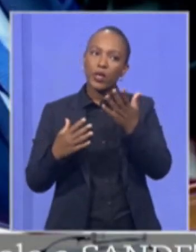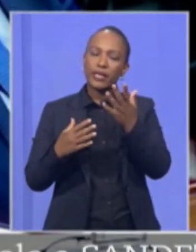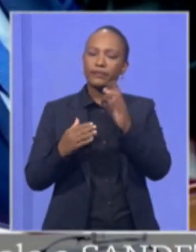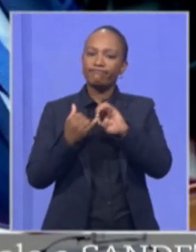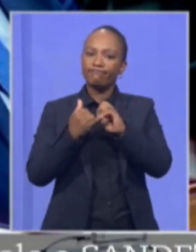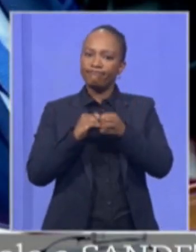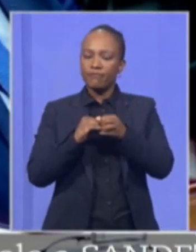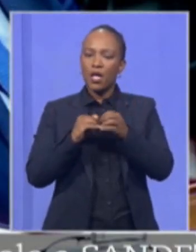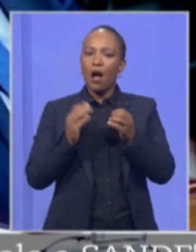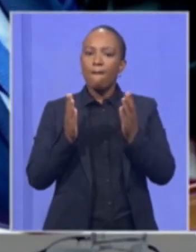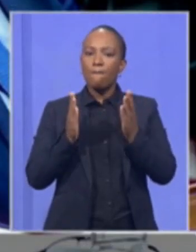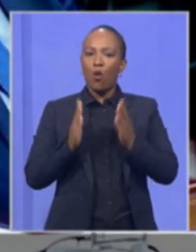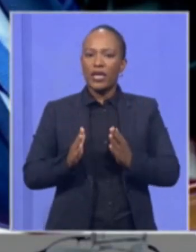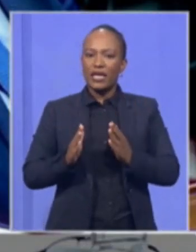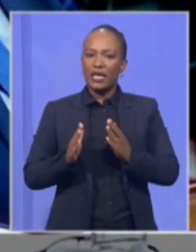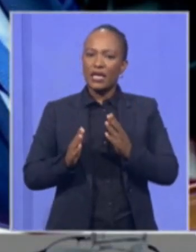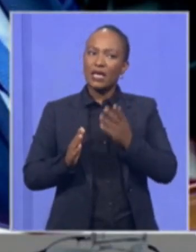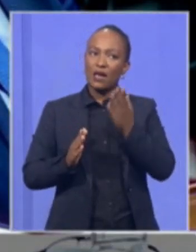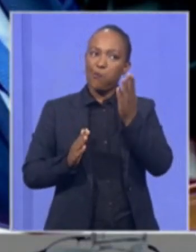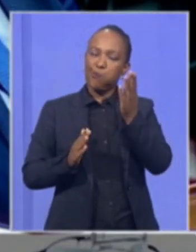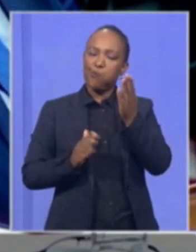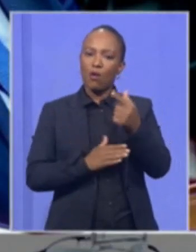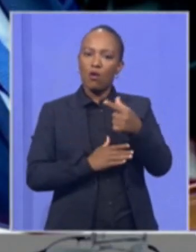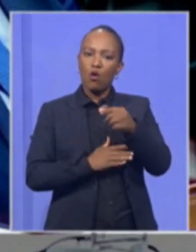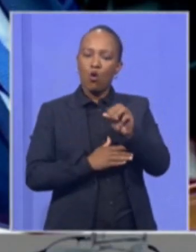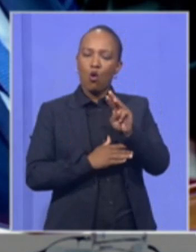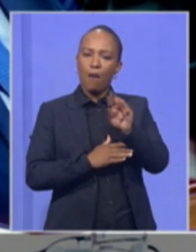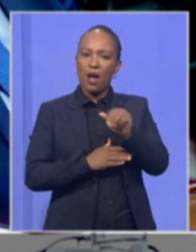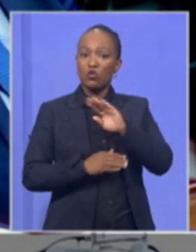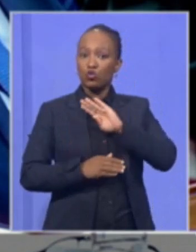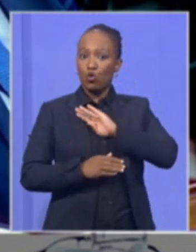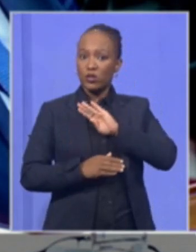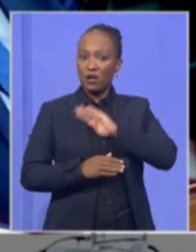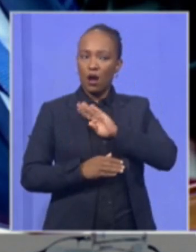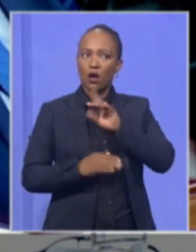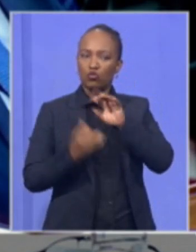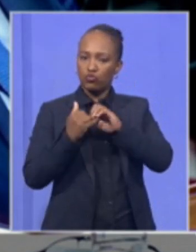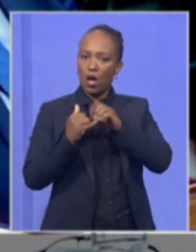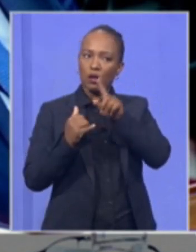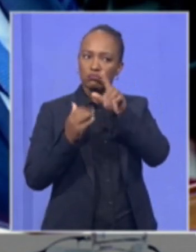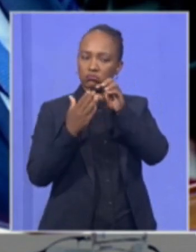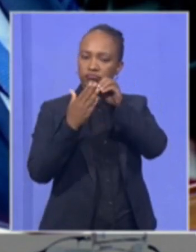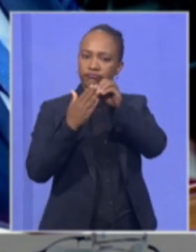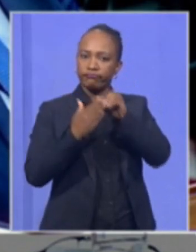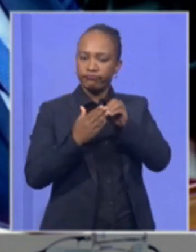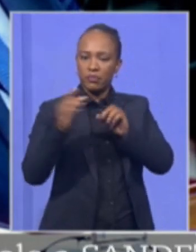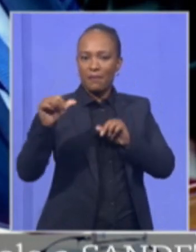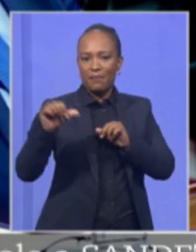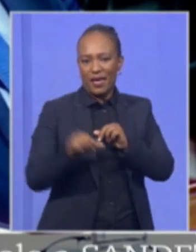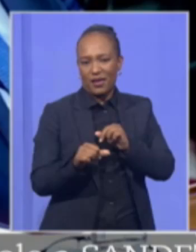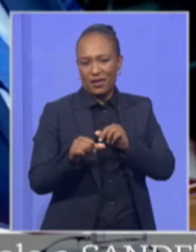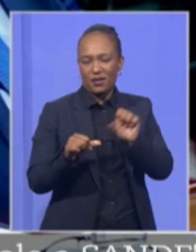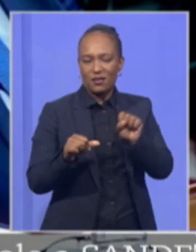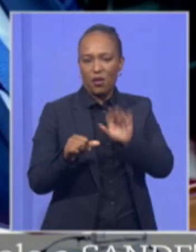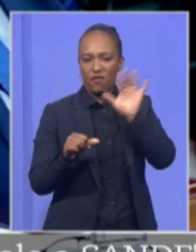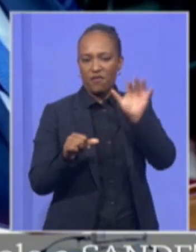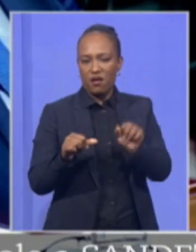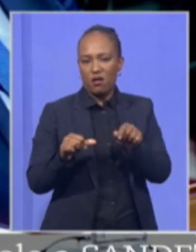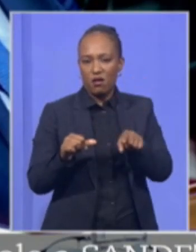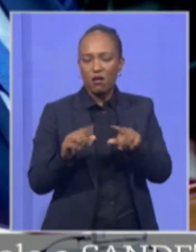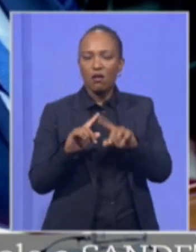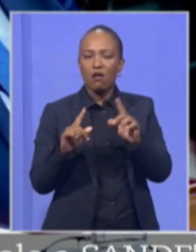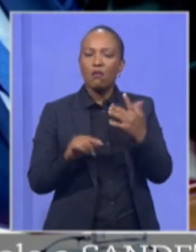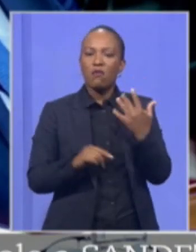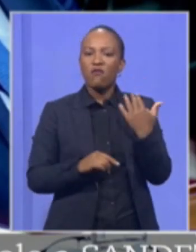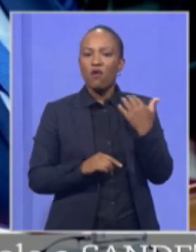I think when you explain what the situation, it will explain why it is an issue, because when Goma was attacked, the